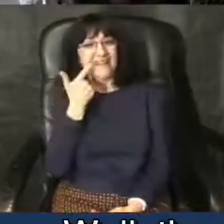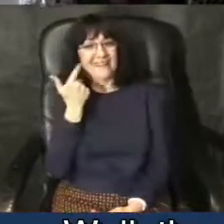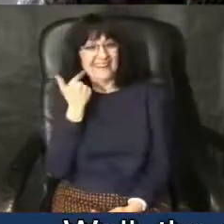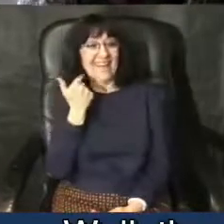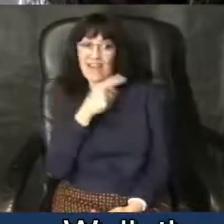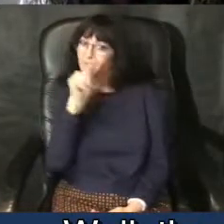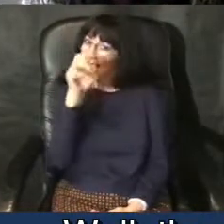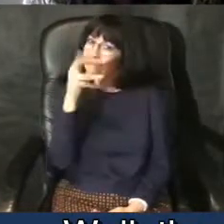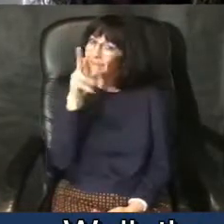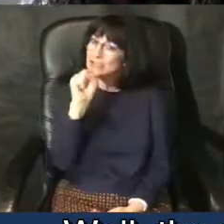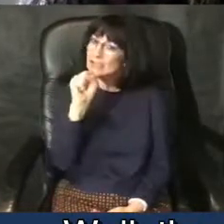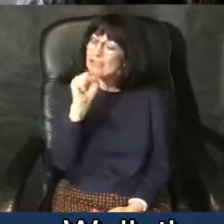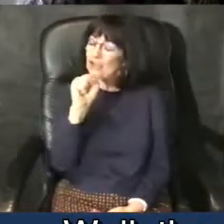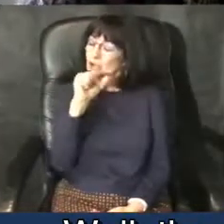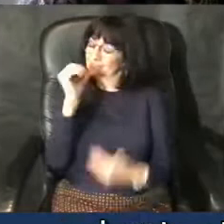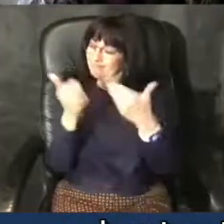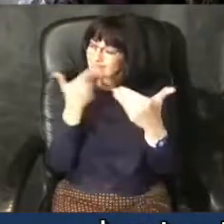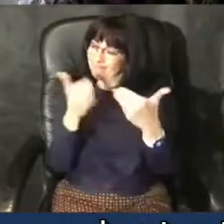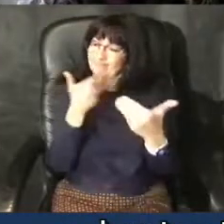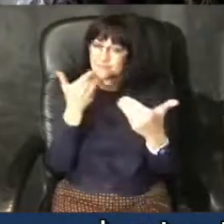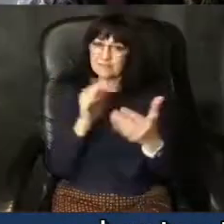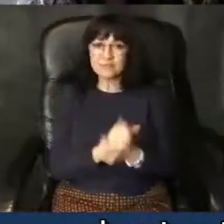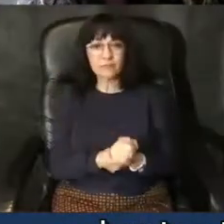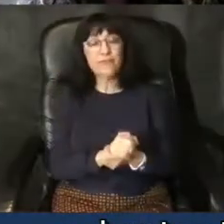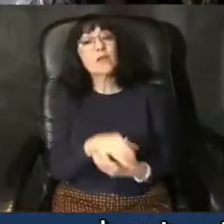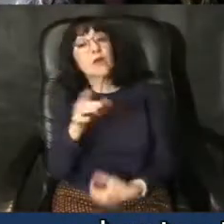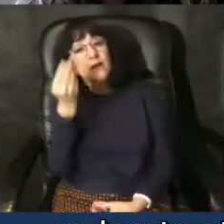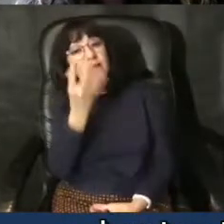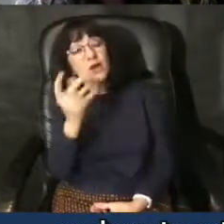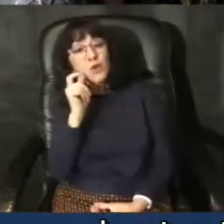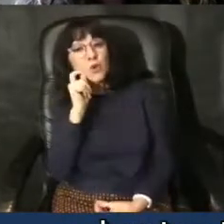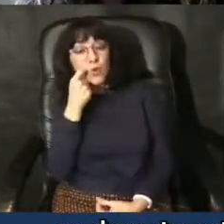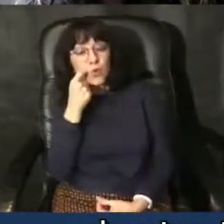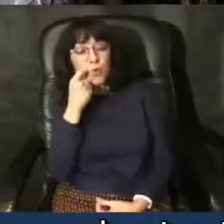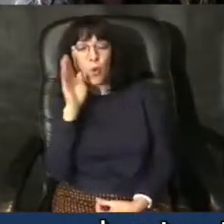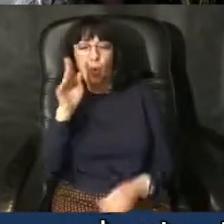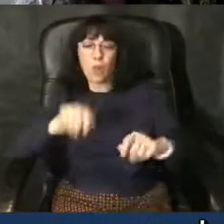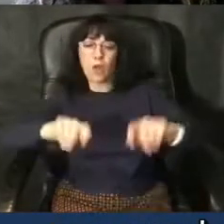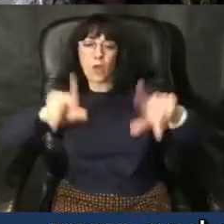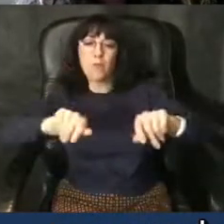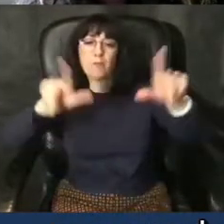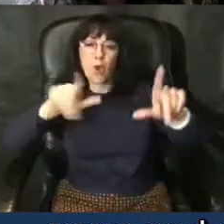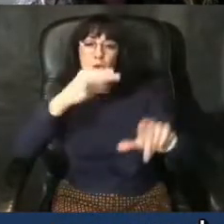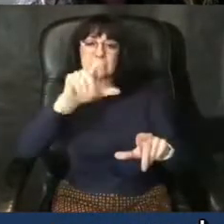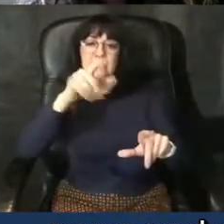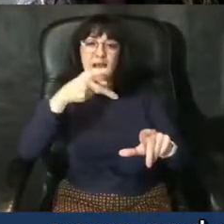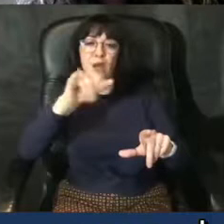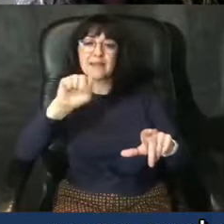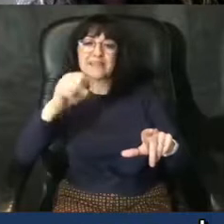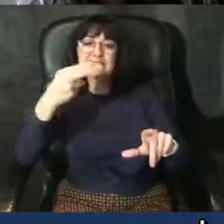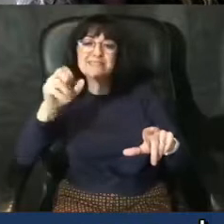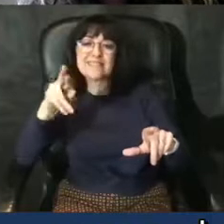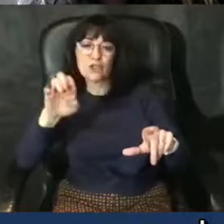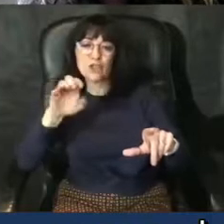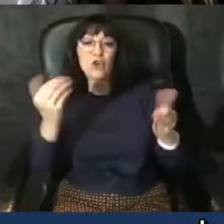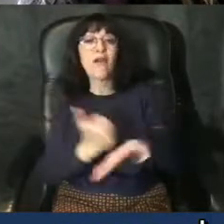the cool part is some of our providers actually, and we're going to start posting them on the Help Is Here DE Facebook page and on the actual Help Is